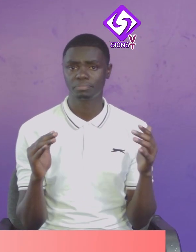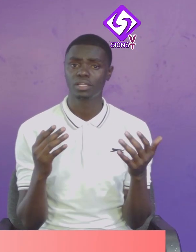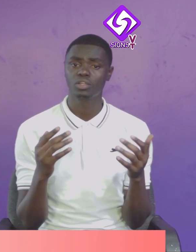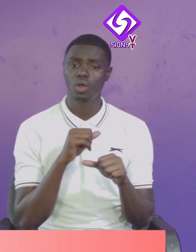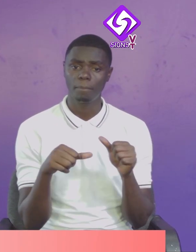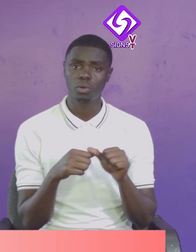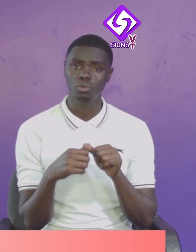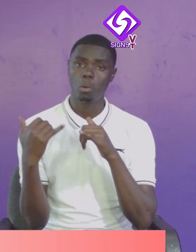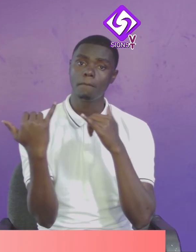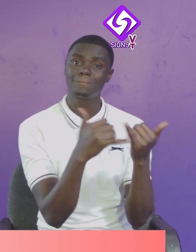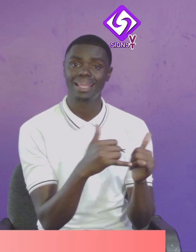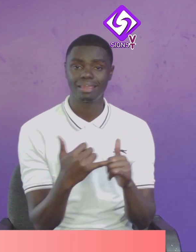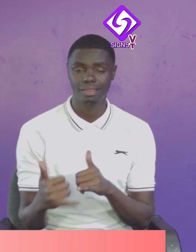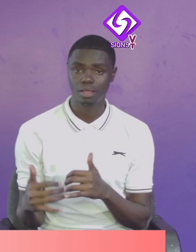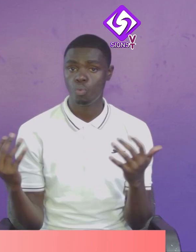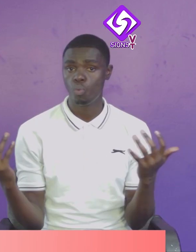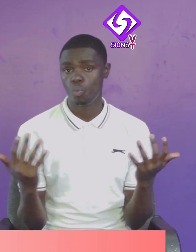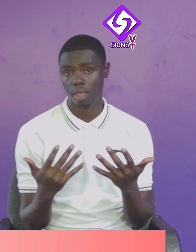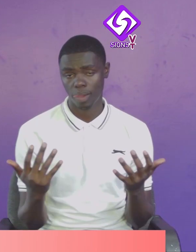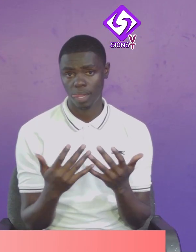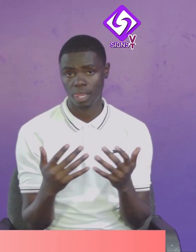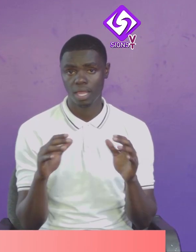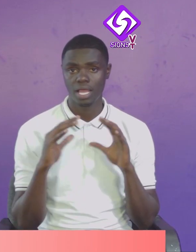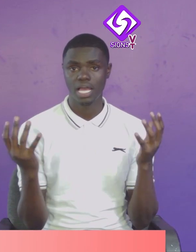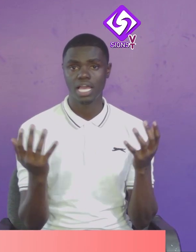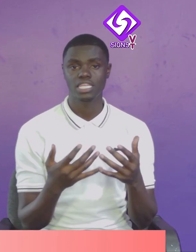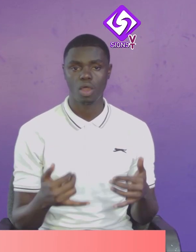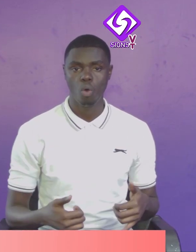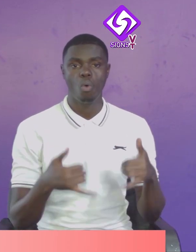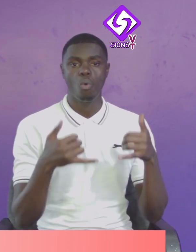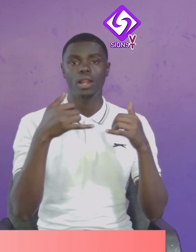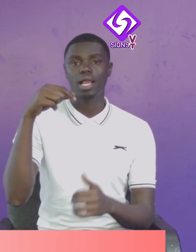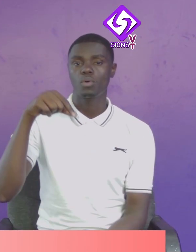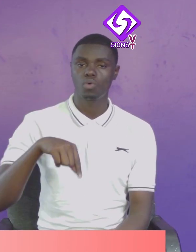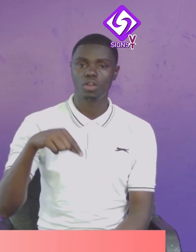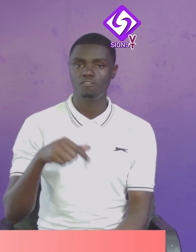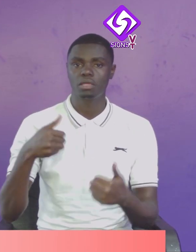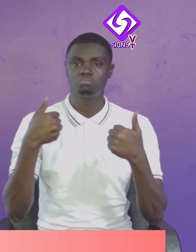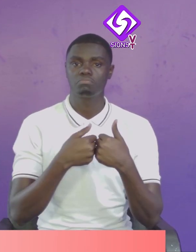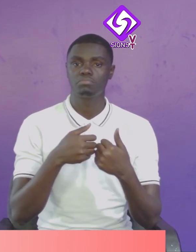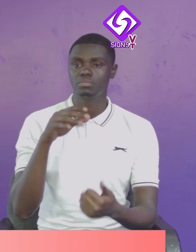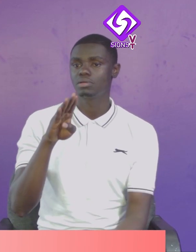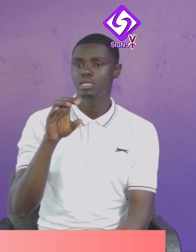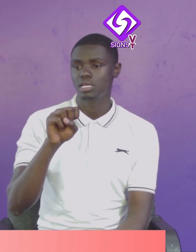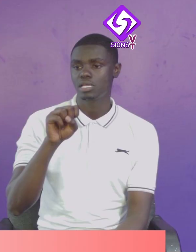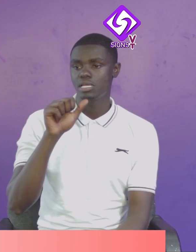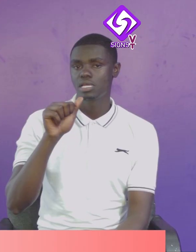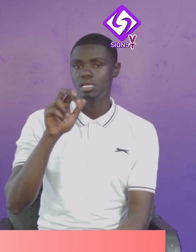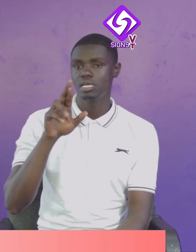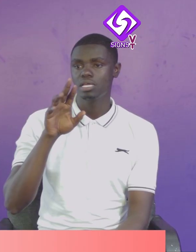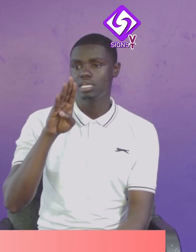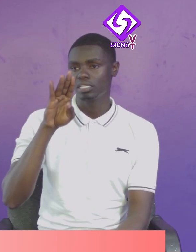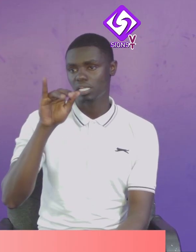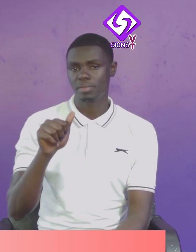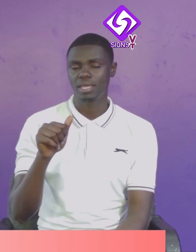to playing in the World Cup qualifier, and especially facing Serbia, that means that it is